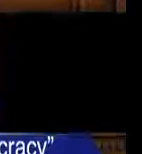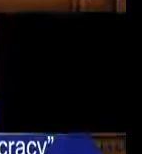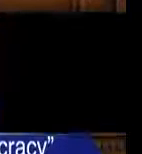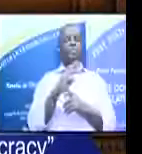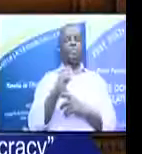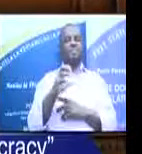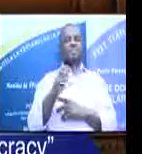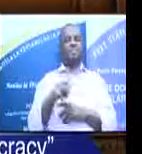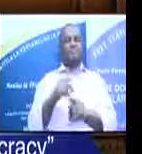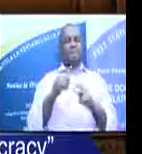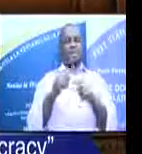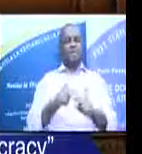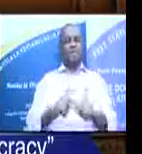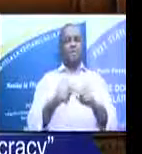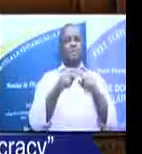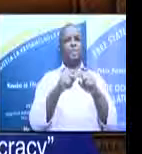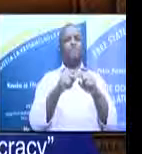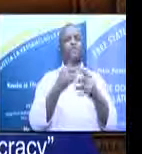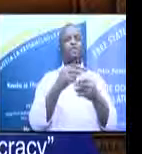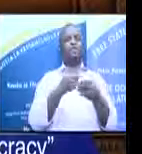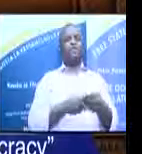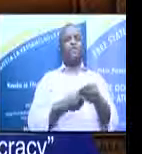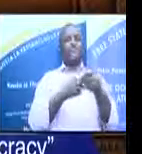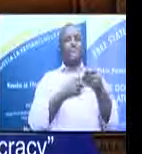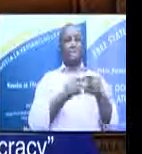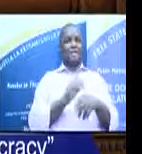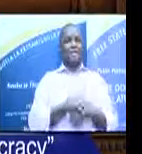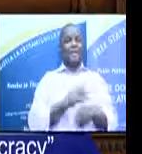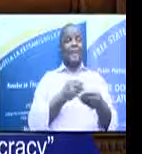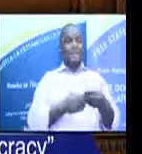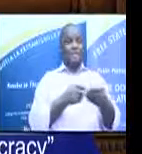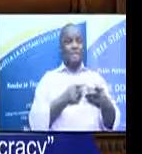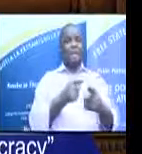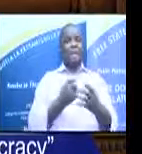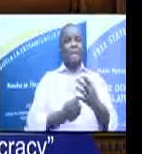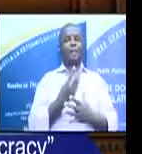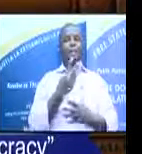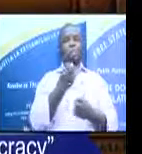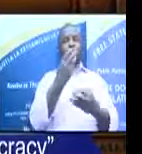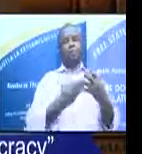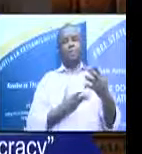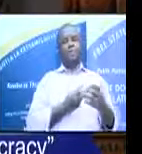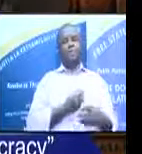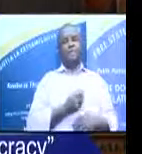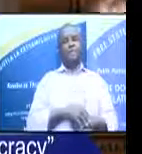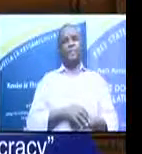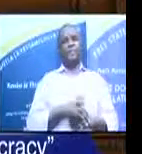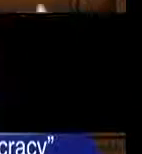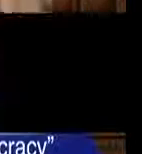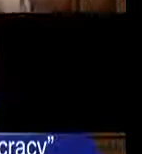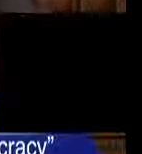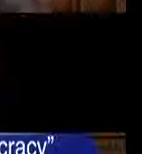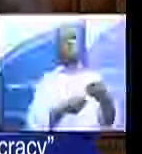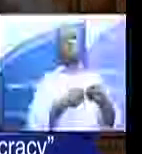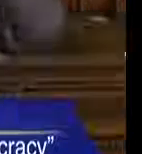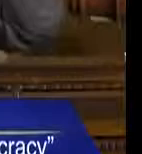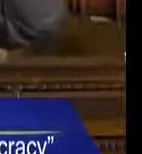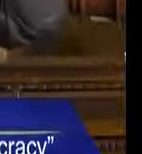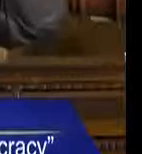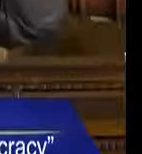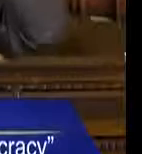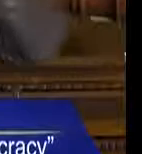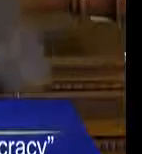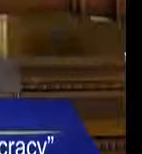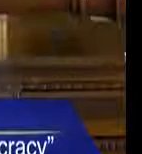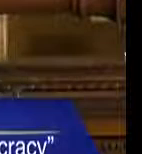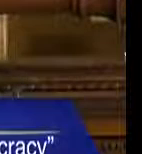MEC is guided by some of the document which I've made an indication about, the Freedom Charter,